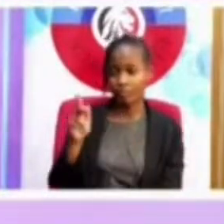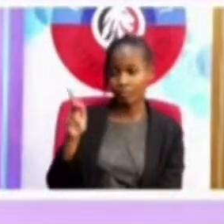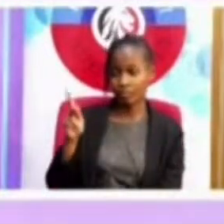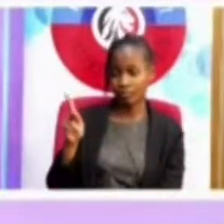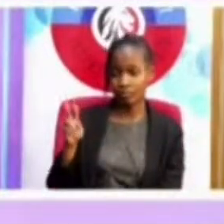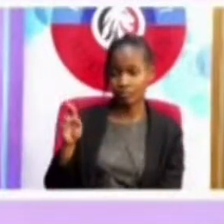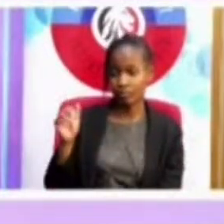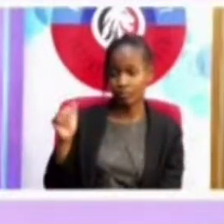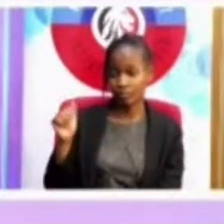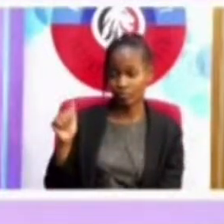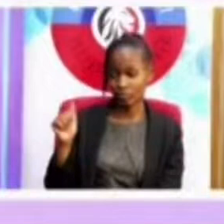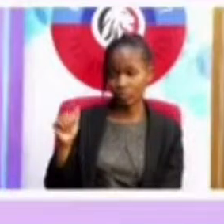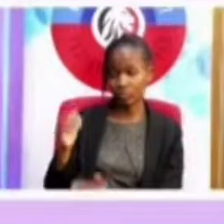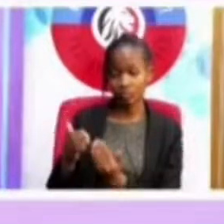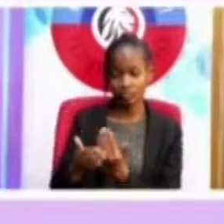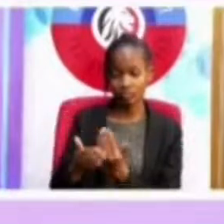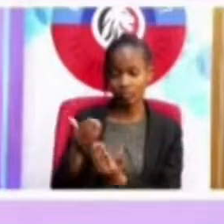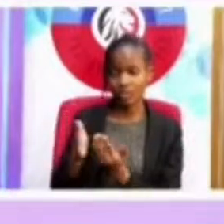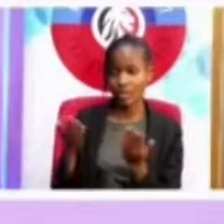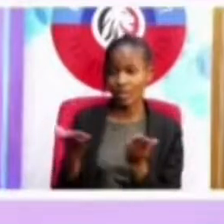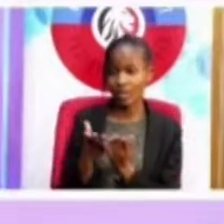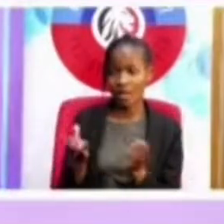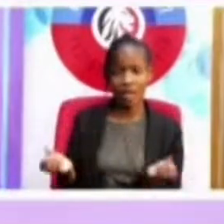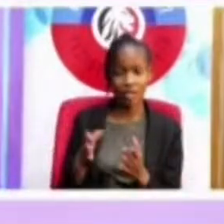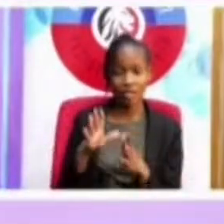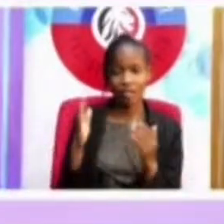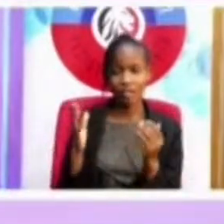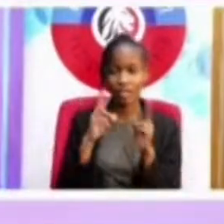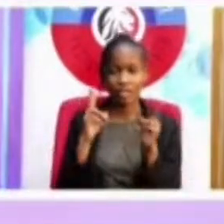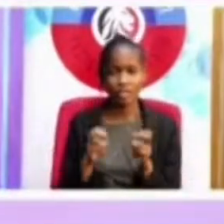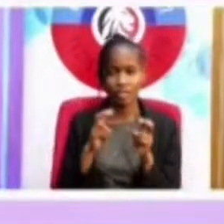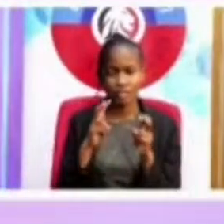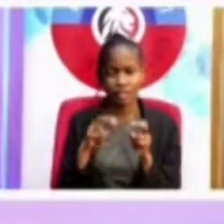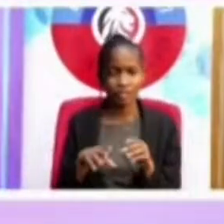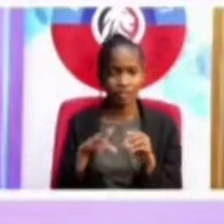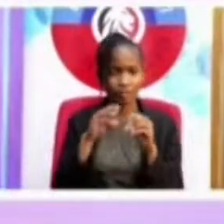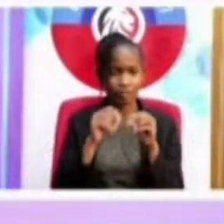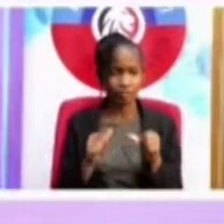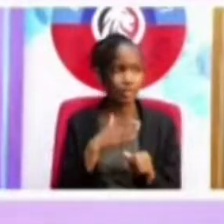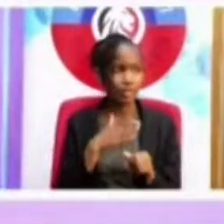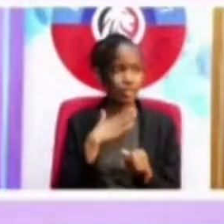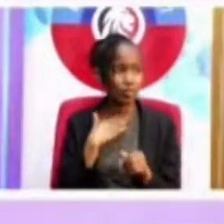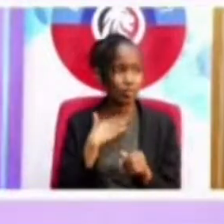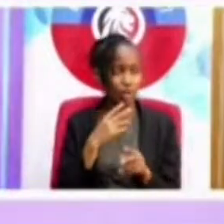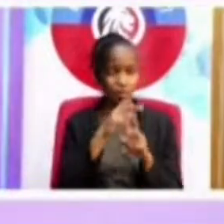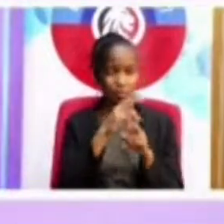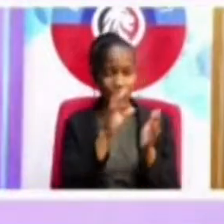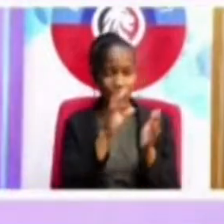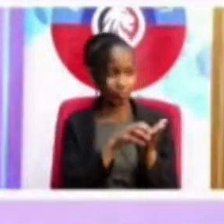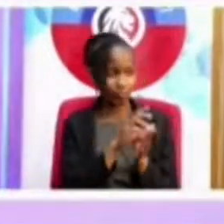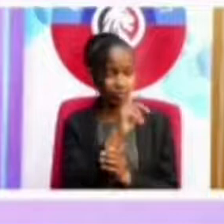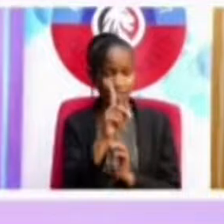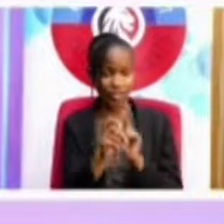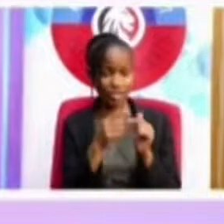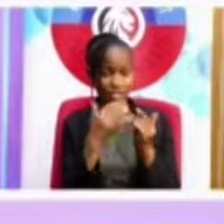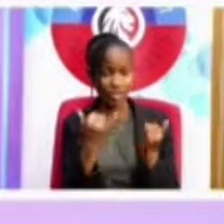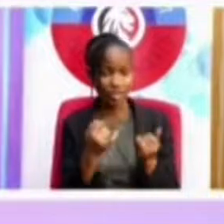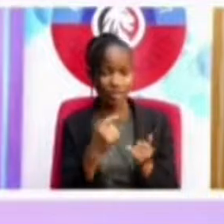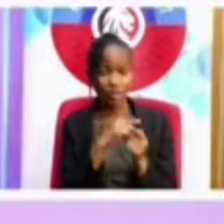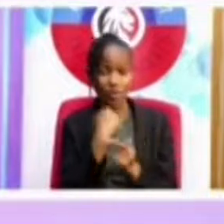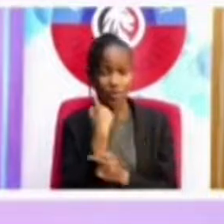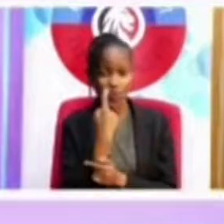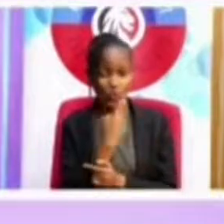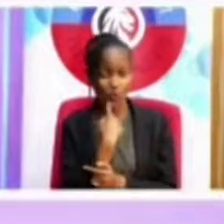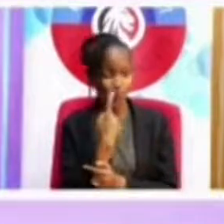lot of your issues are resolved. I want to pose this question now to, let me see,